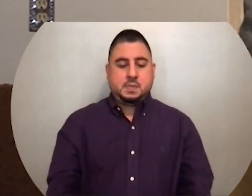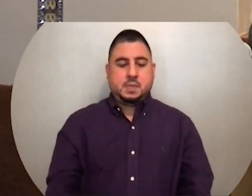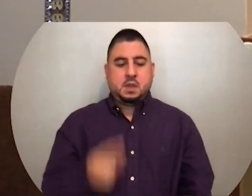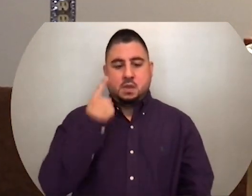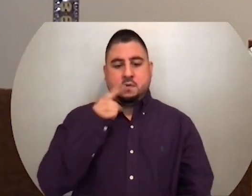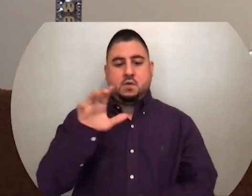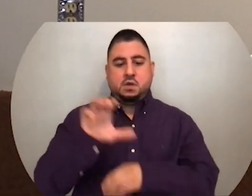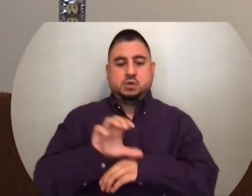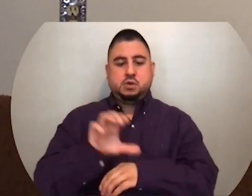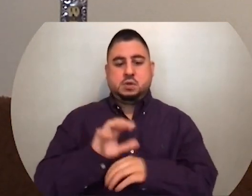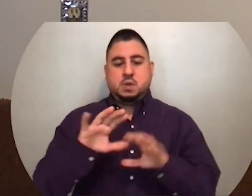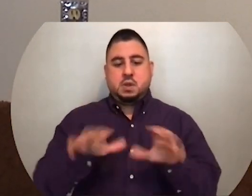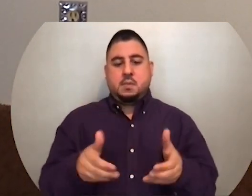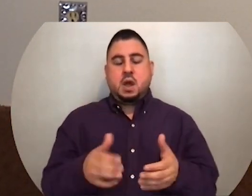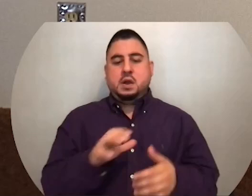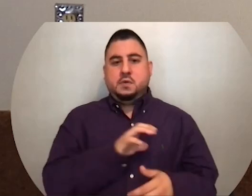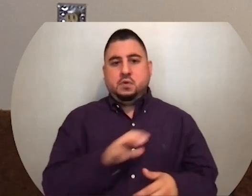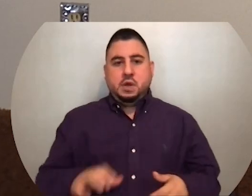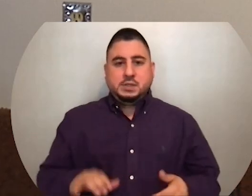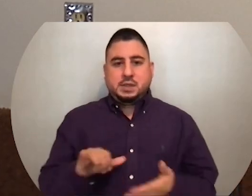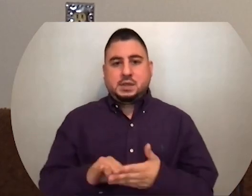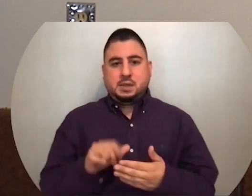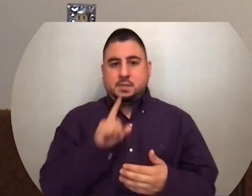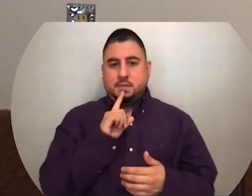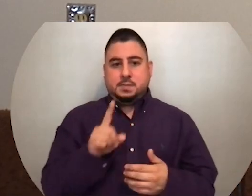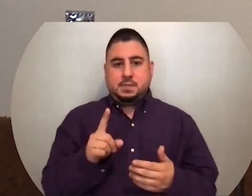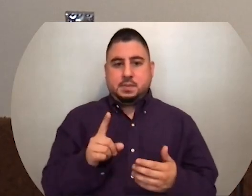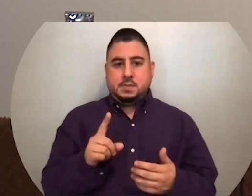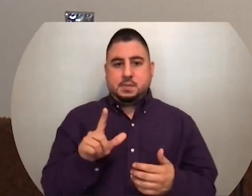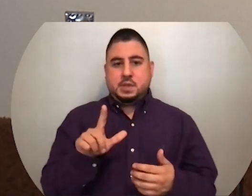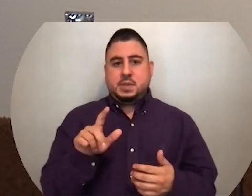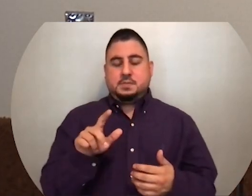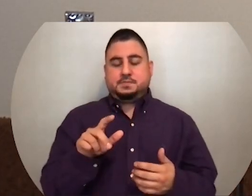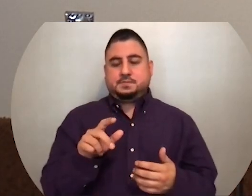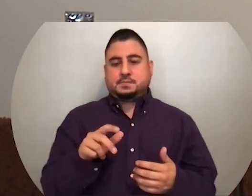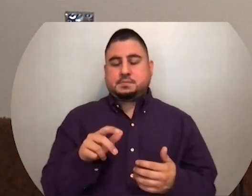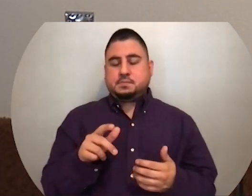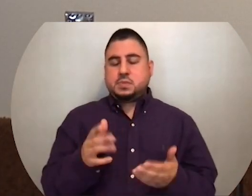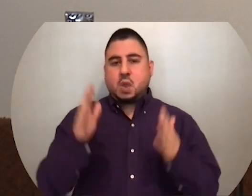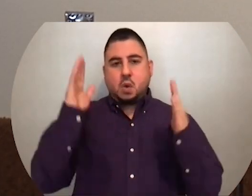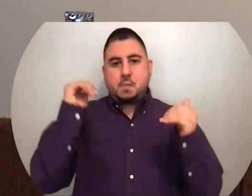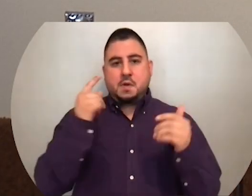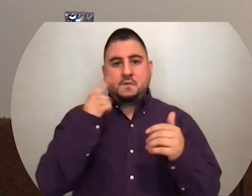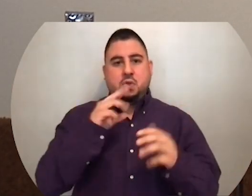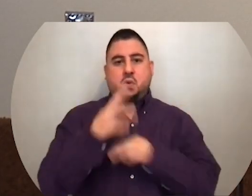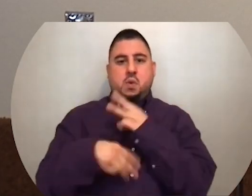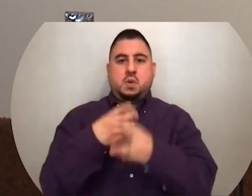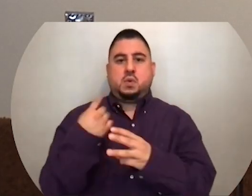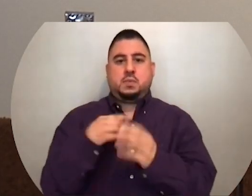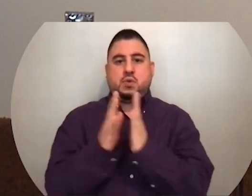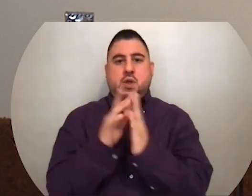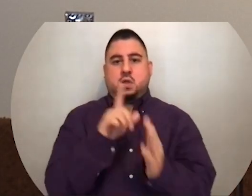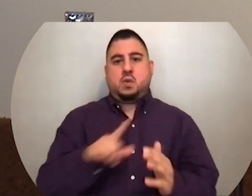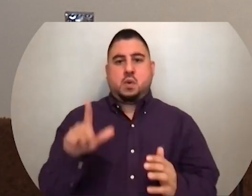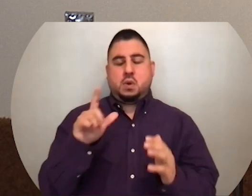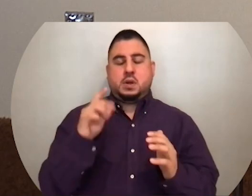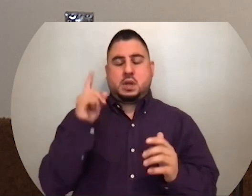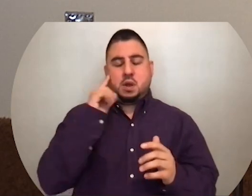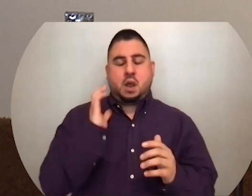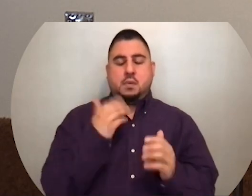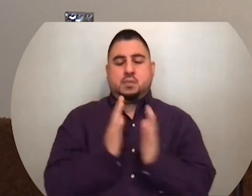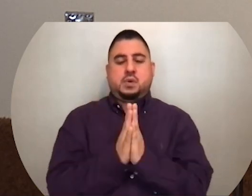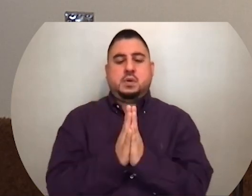For the Church, the body of Christ, that it be a leaven of hope for all the world, let us pray to the Lord. Lord, hear our